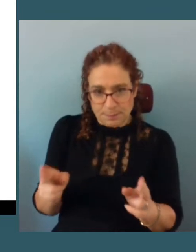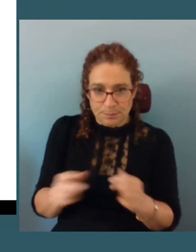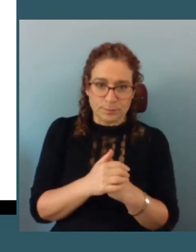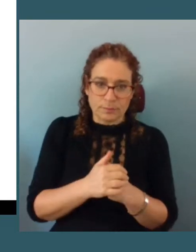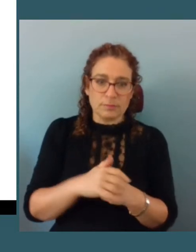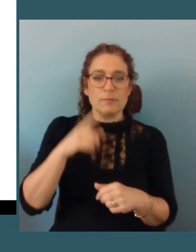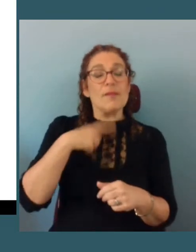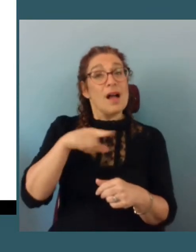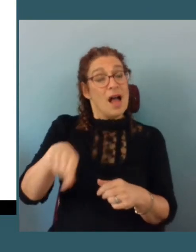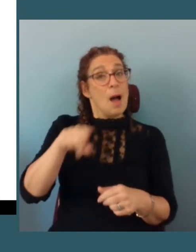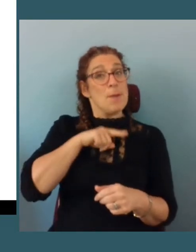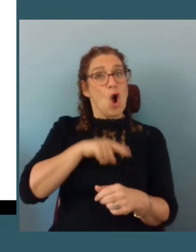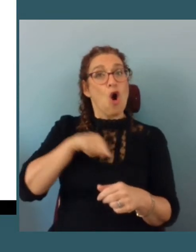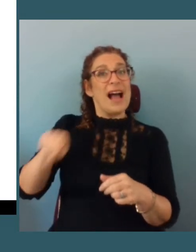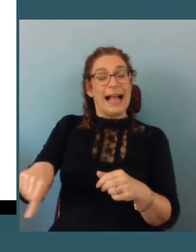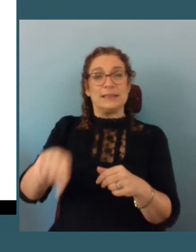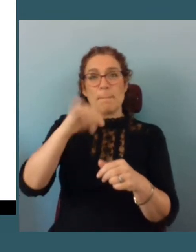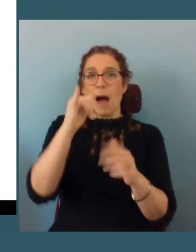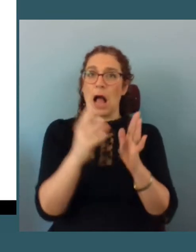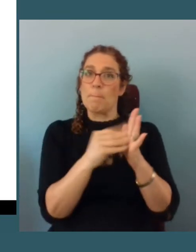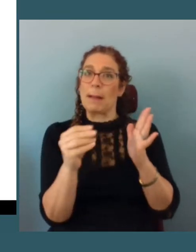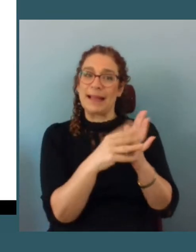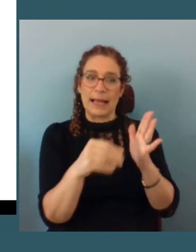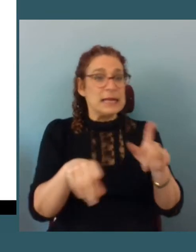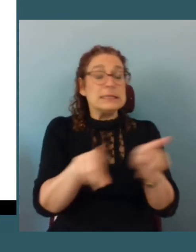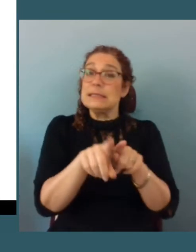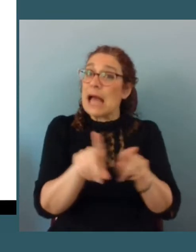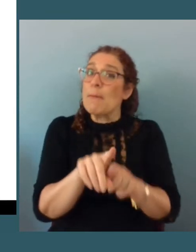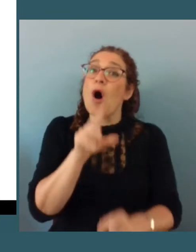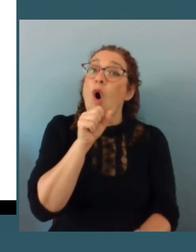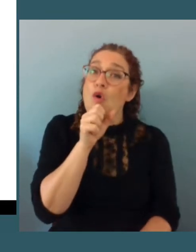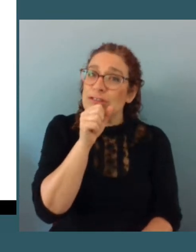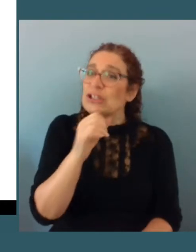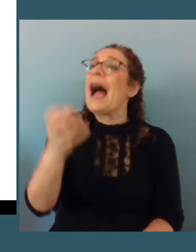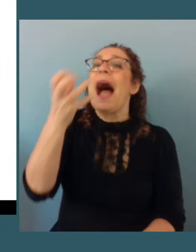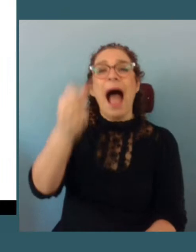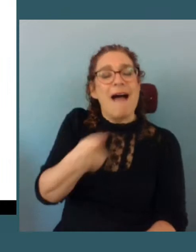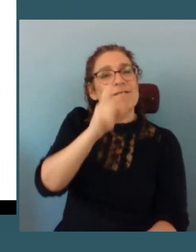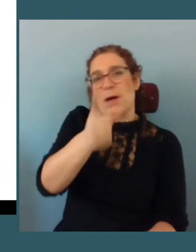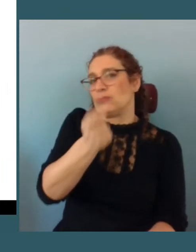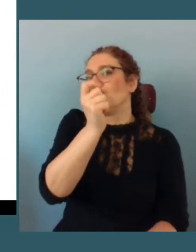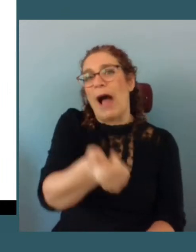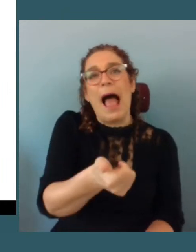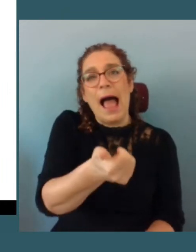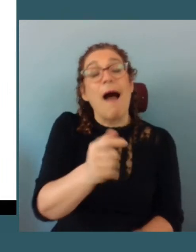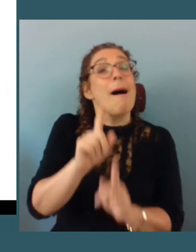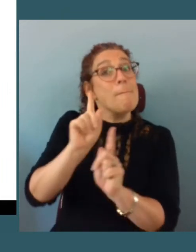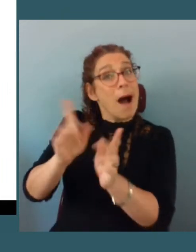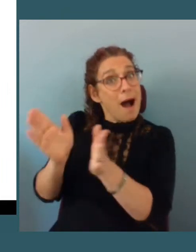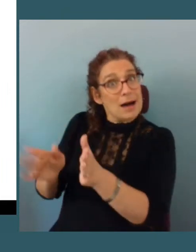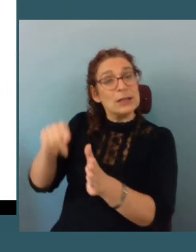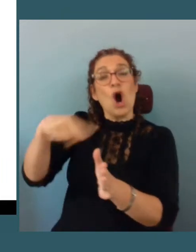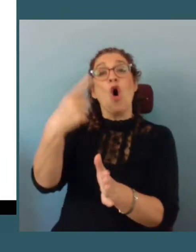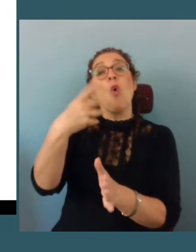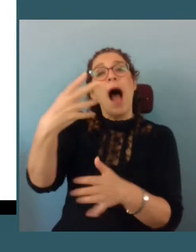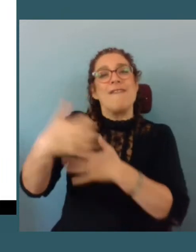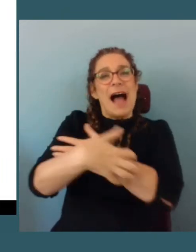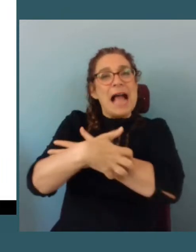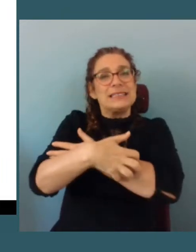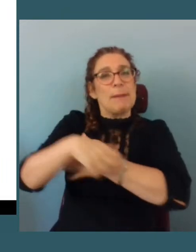reaction. Equally, things like oranges, again, very uncommon, but often in children with eczema, it will flare up the skin. That's